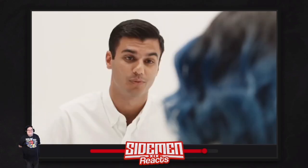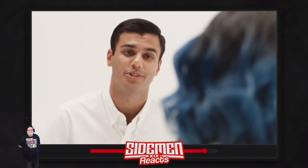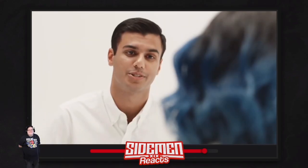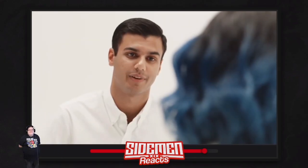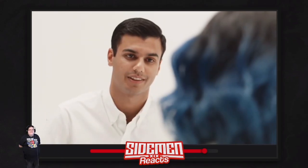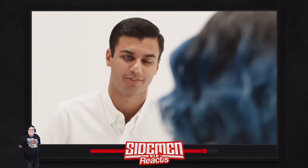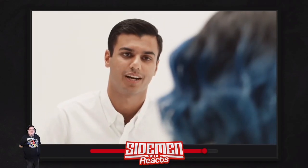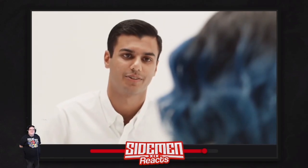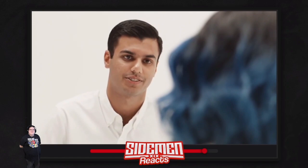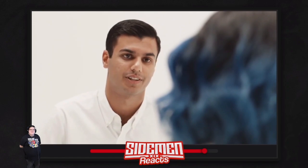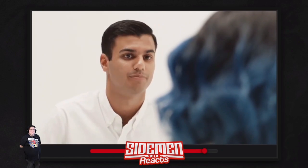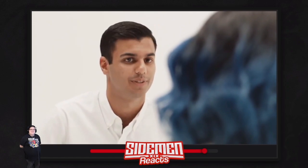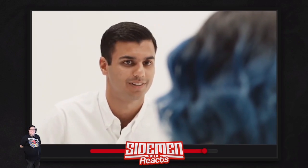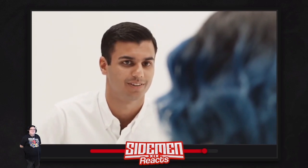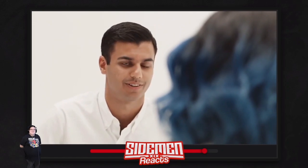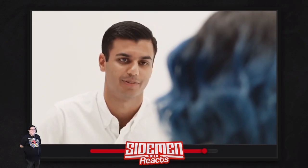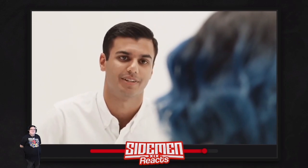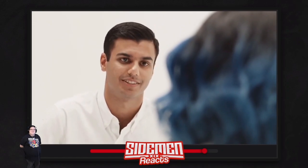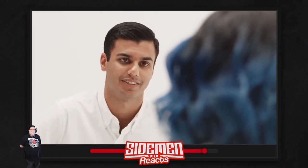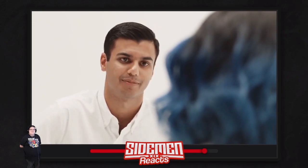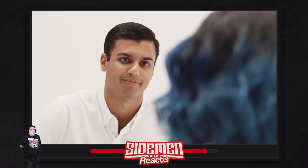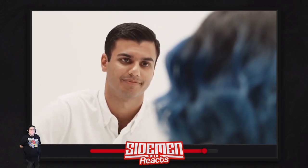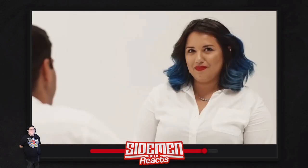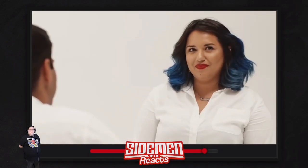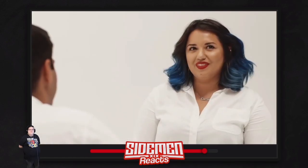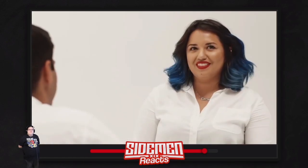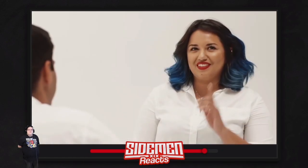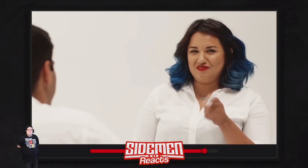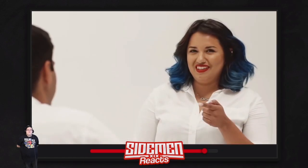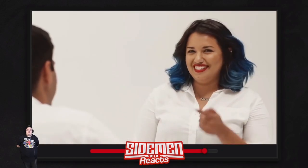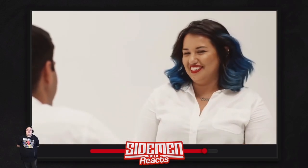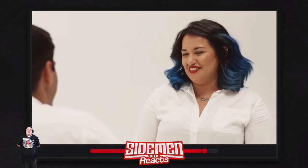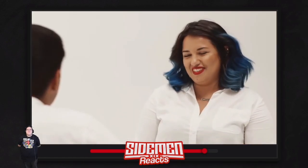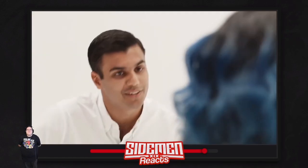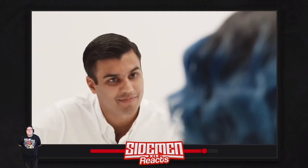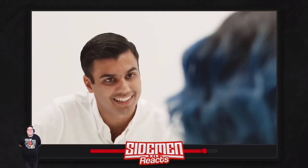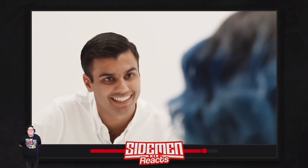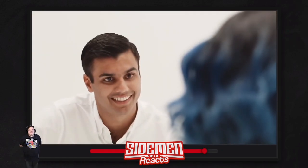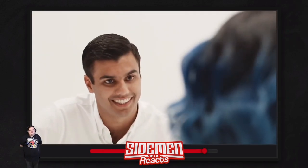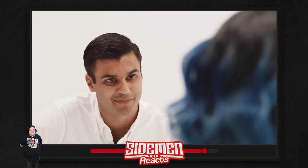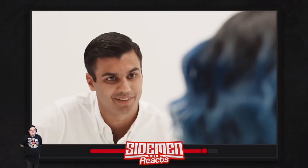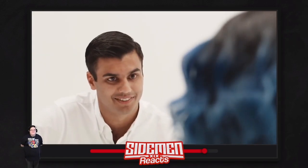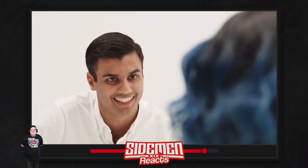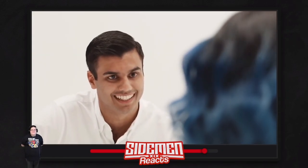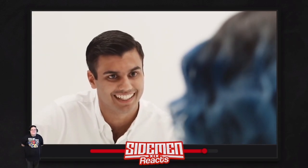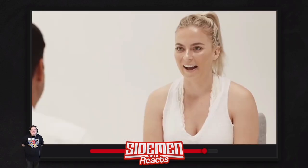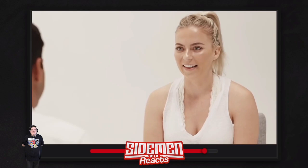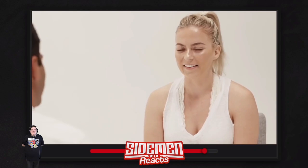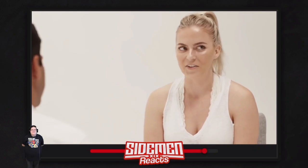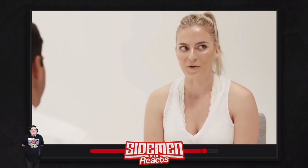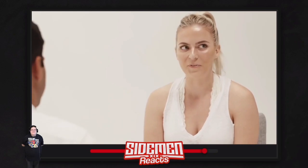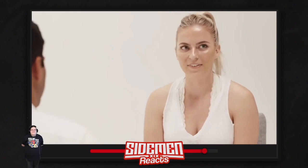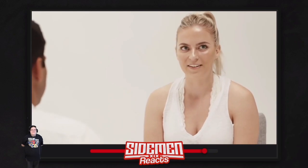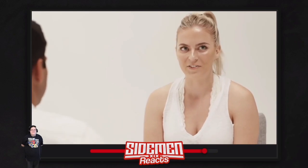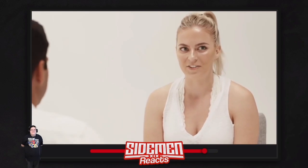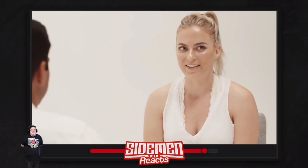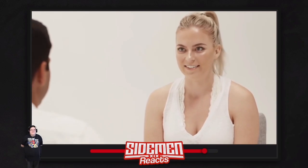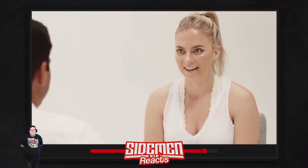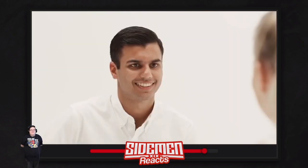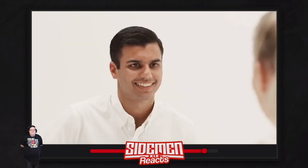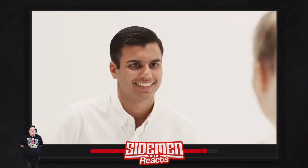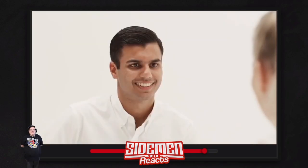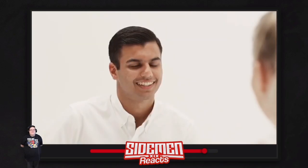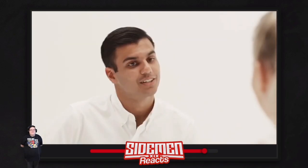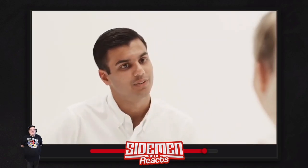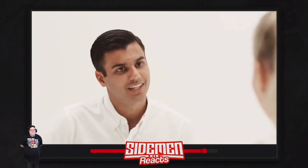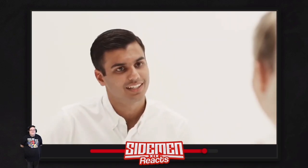question, would you spend 3 hours on the moon or 3 months in Europe? 3 months in Europe. 3 months in Europe? Yeah. Really? I like that's don't usually